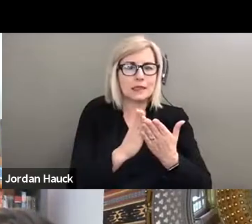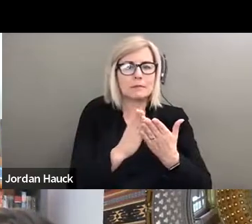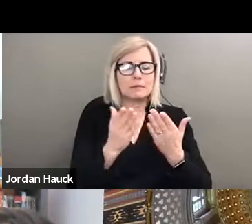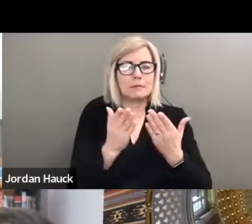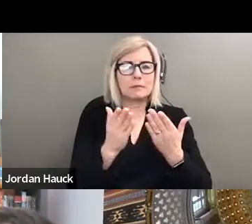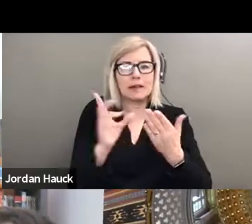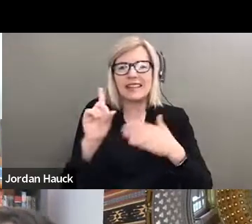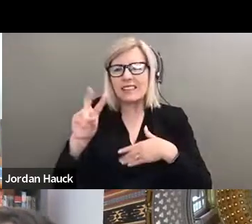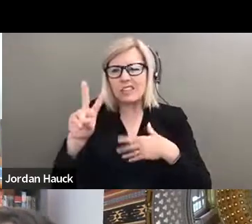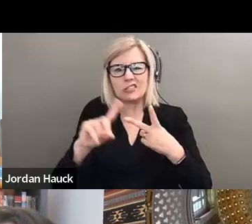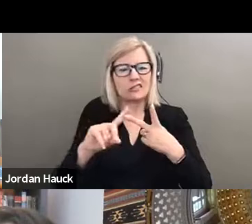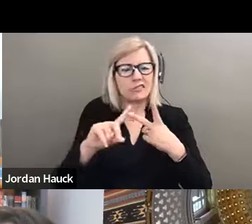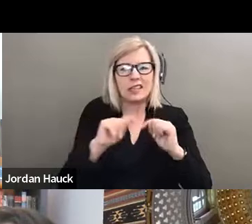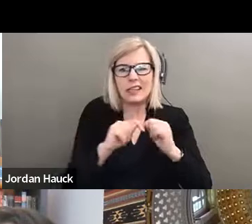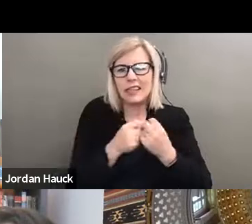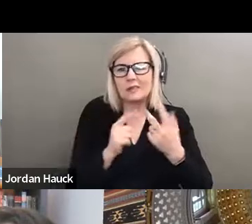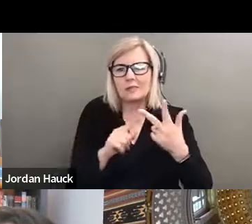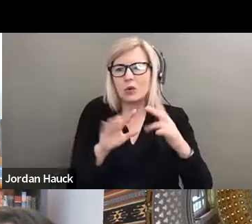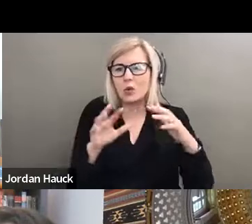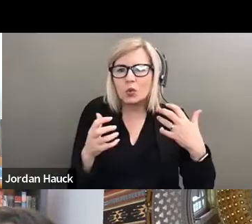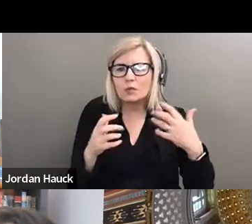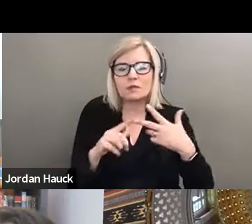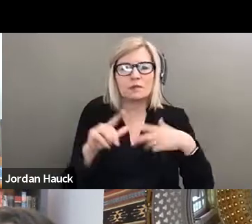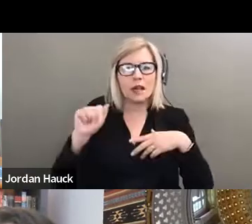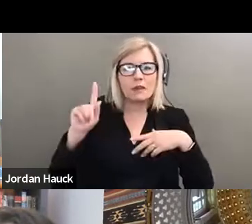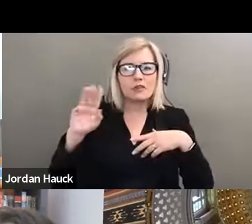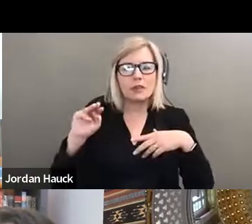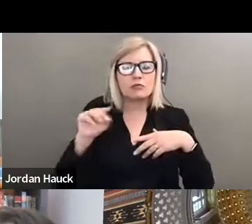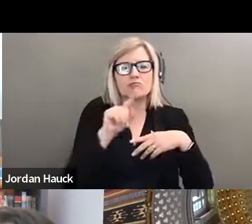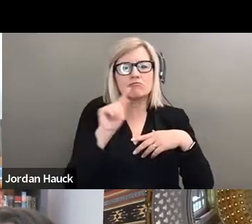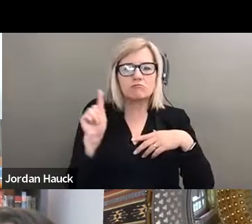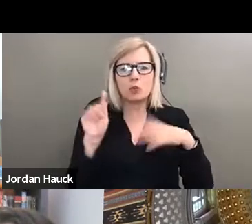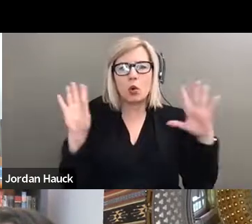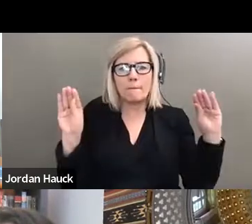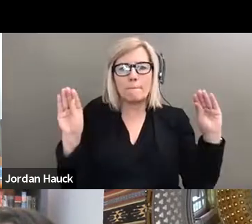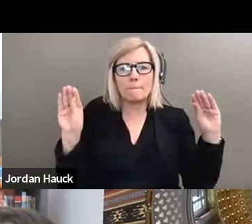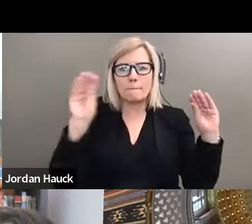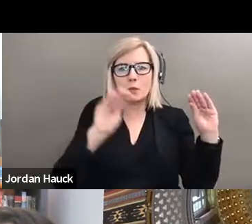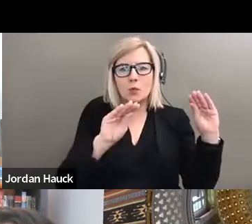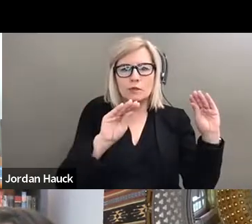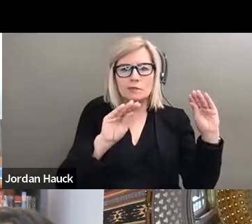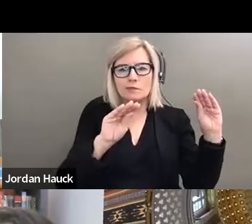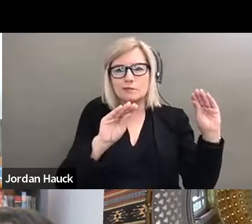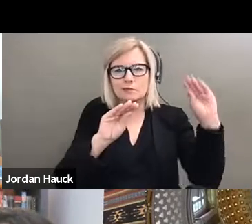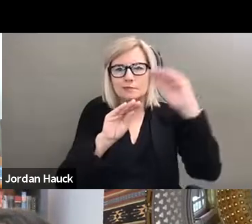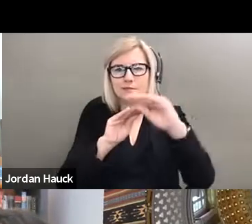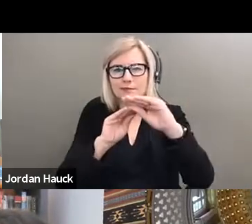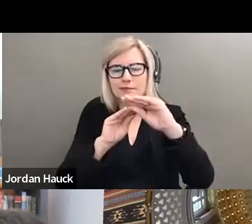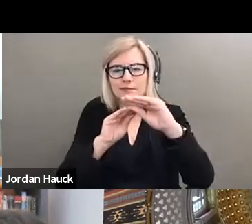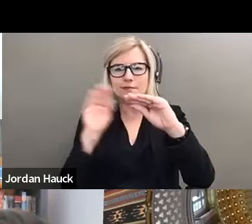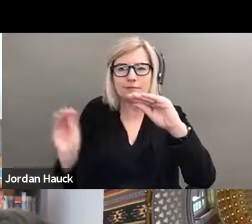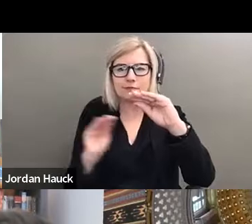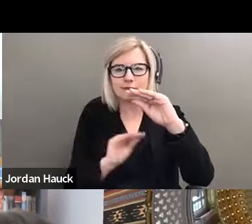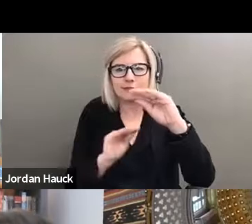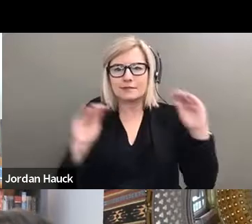divisions or teams or groups or administrators start to move from public health to DHS or vice versa, depending